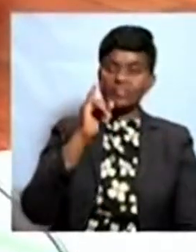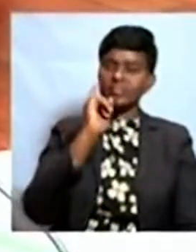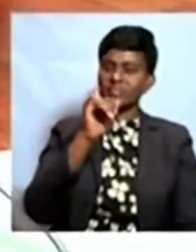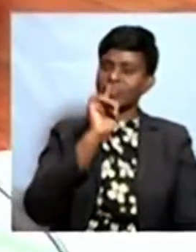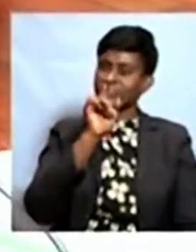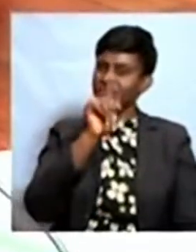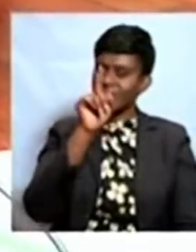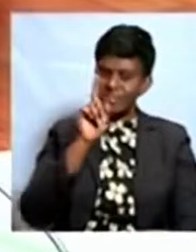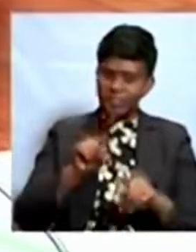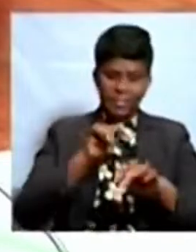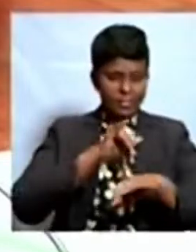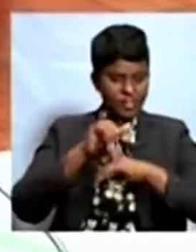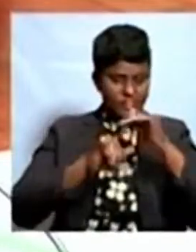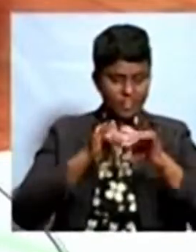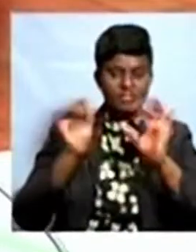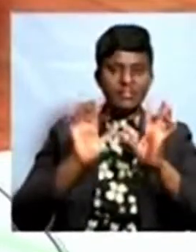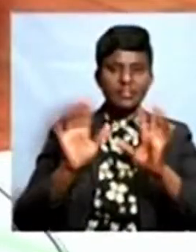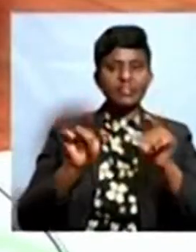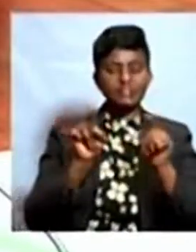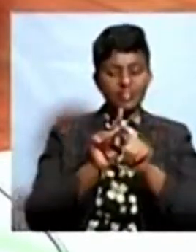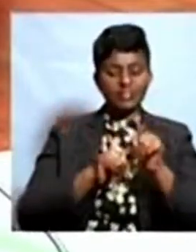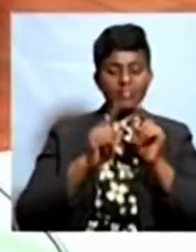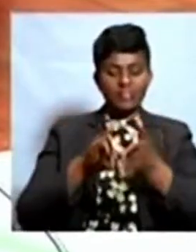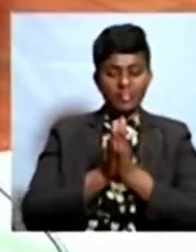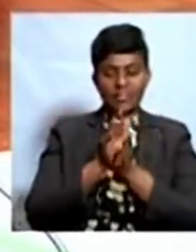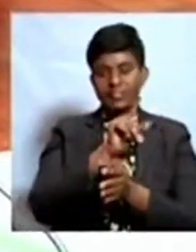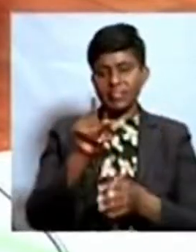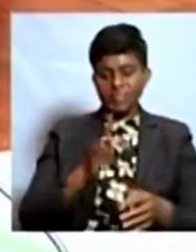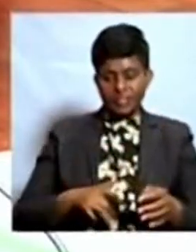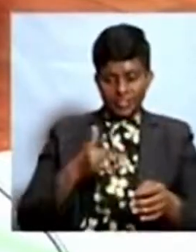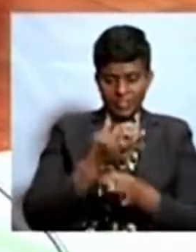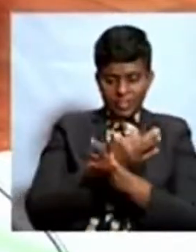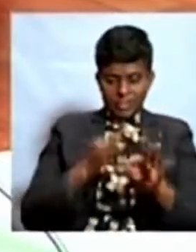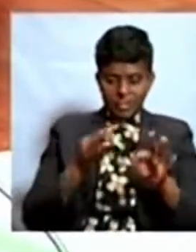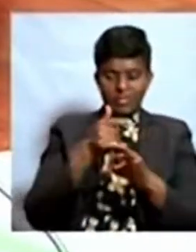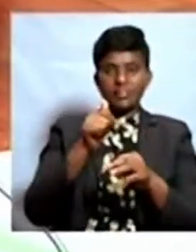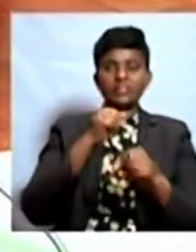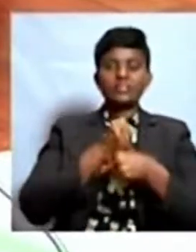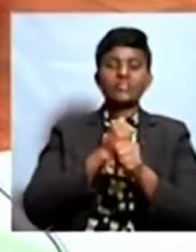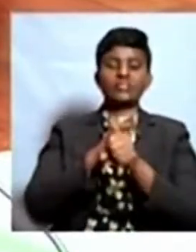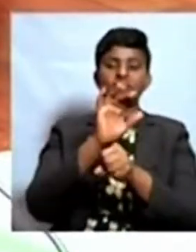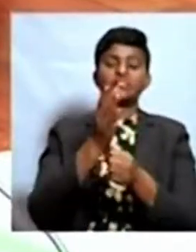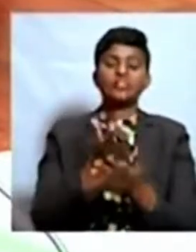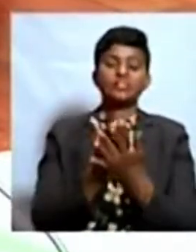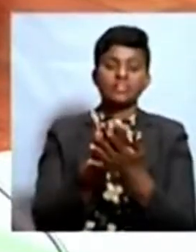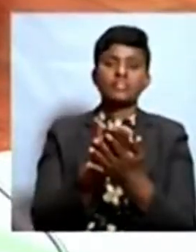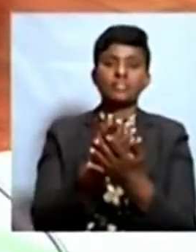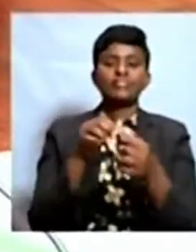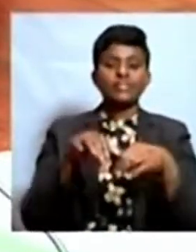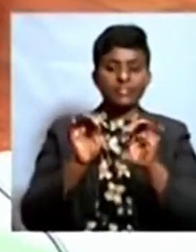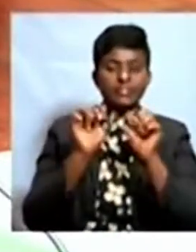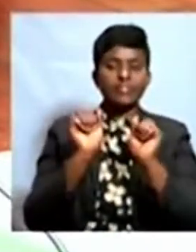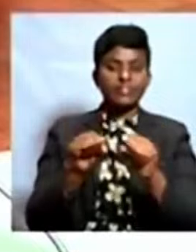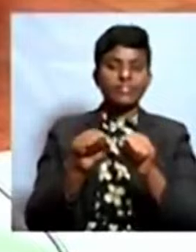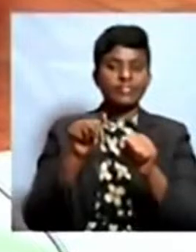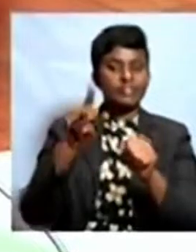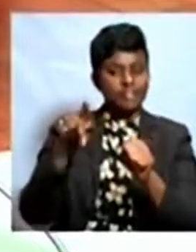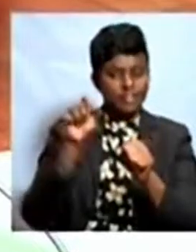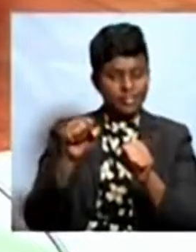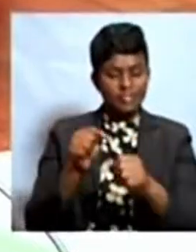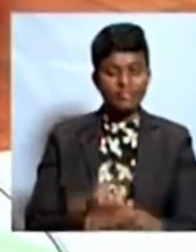deliberately mislead it. Therefore, it urges you to feel free as you make your submission. You may kindly proceed,